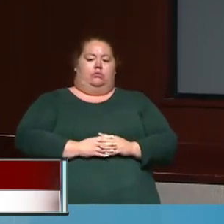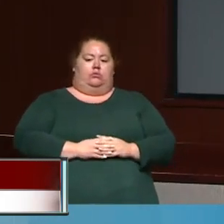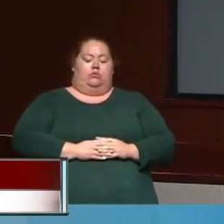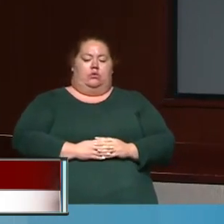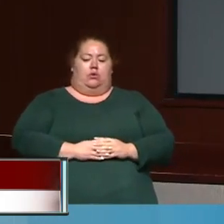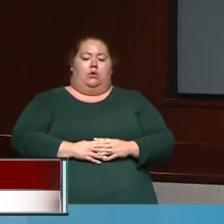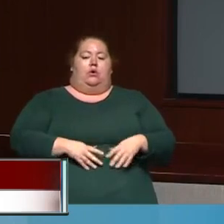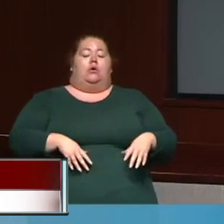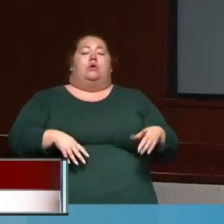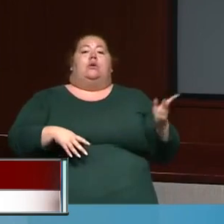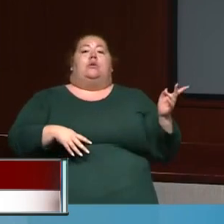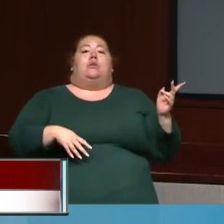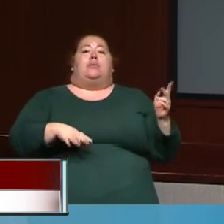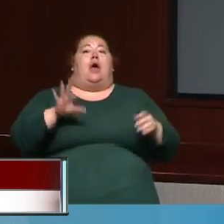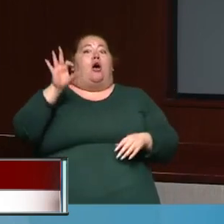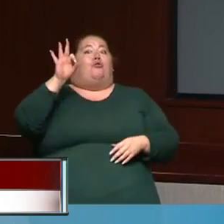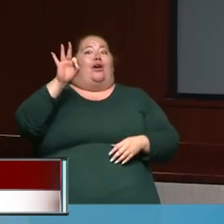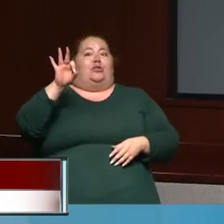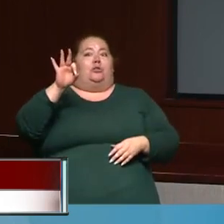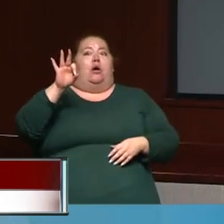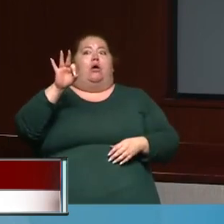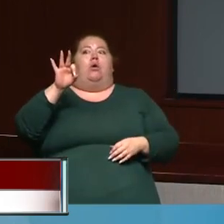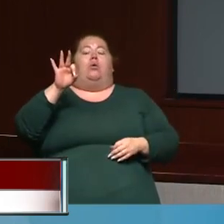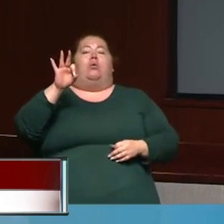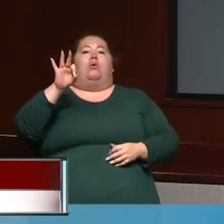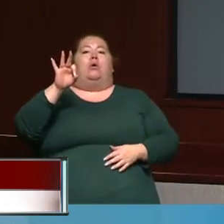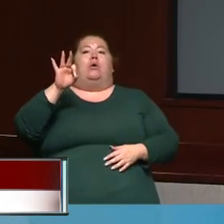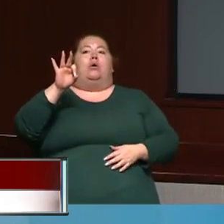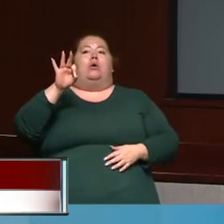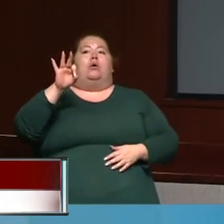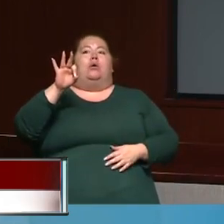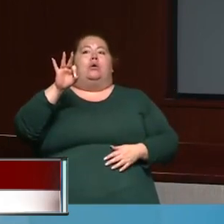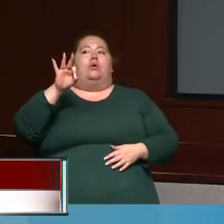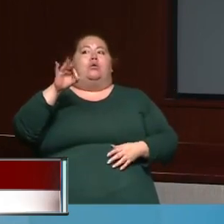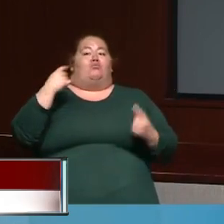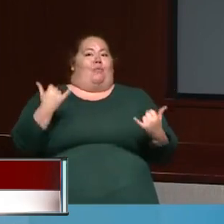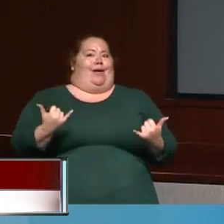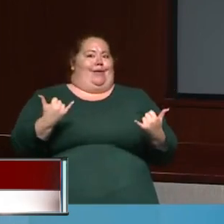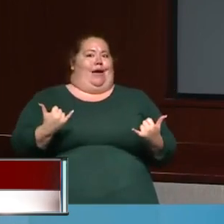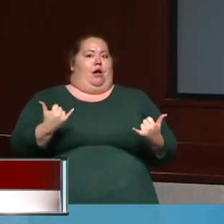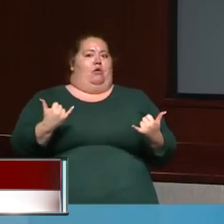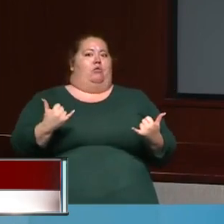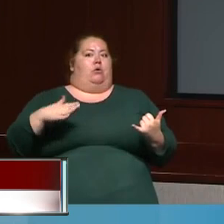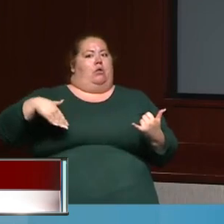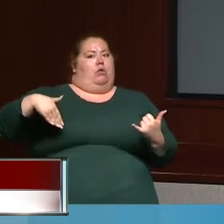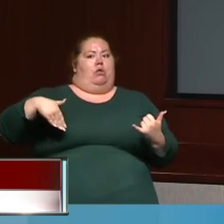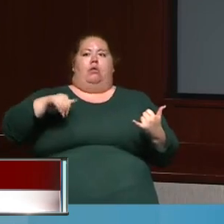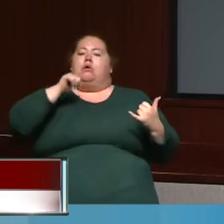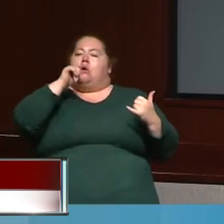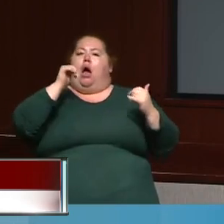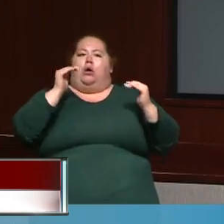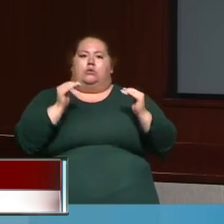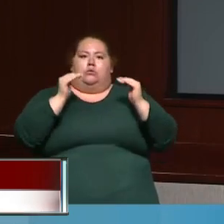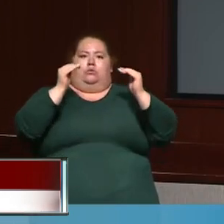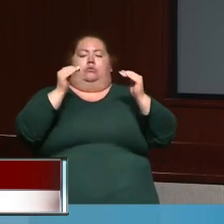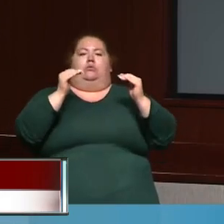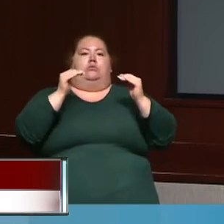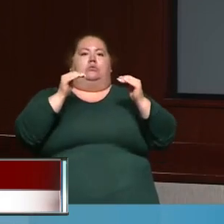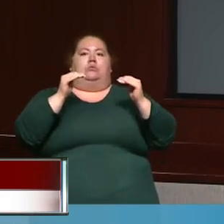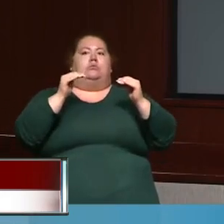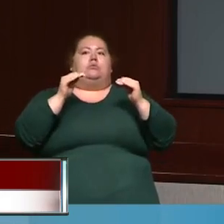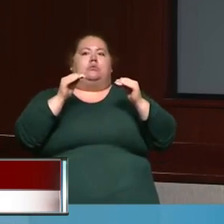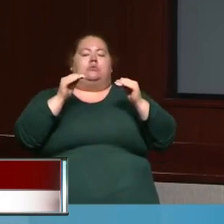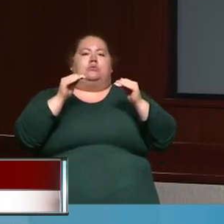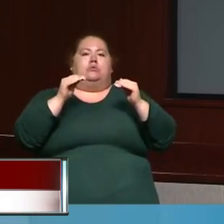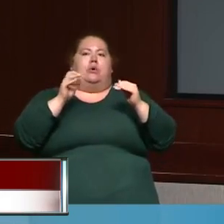So, Bob, Fresno has not been moved back at this point. The state announced, as they do on Tuesday, they